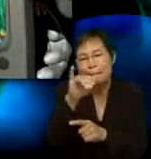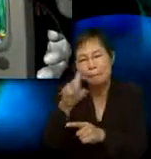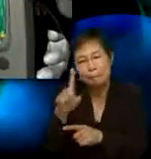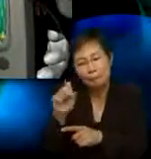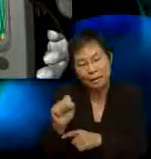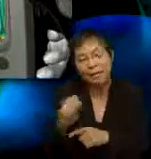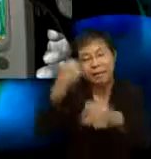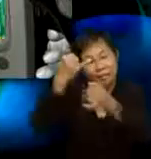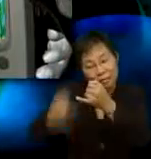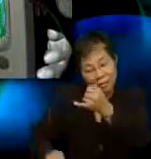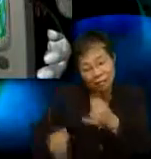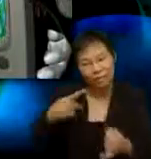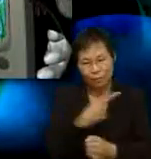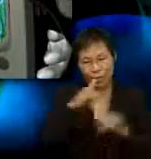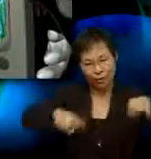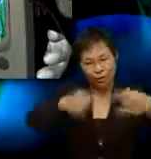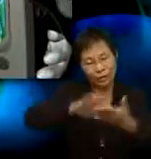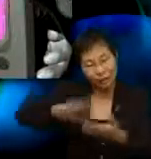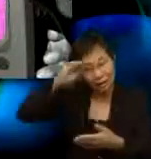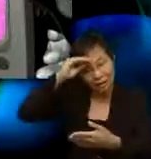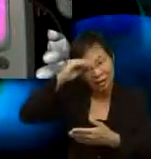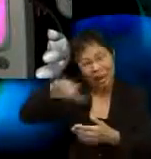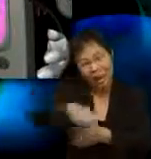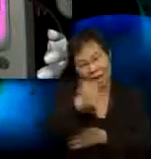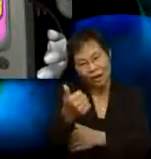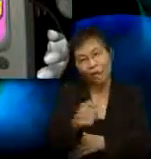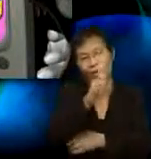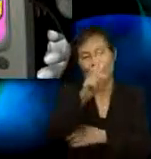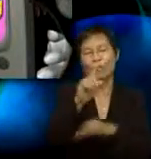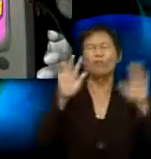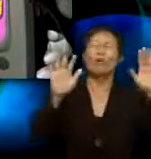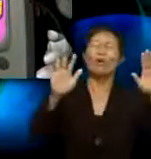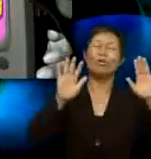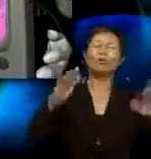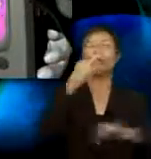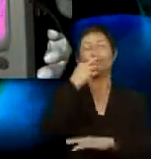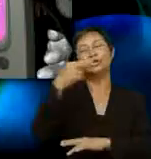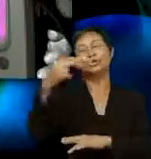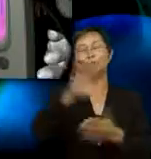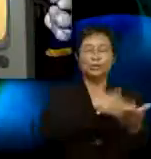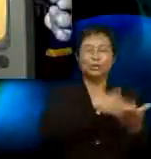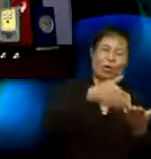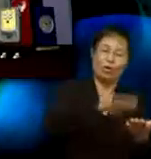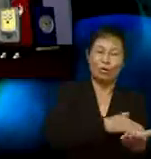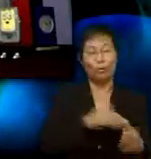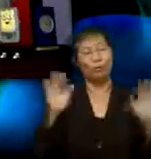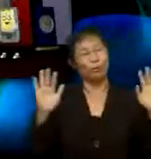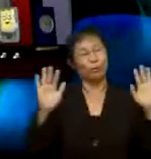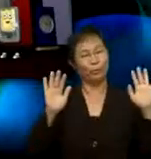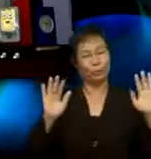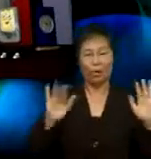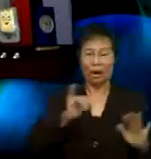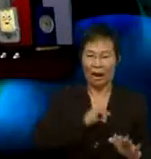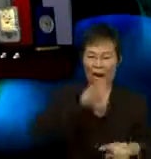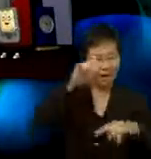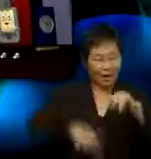And finally, we're going to learn another wonderful song. Ooh,